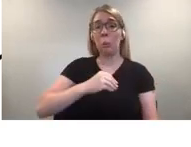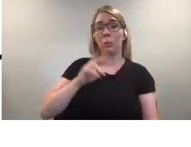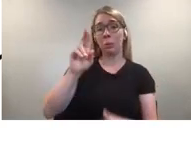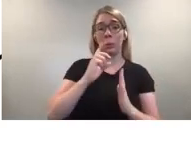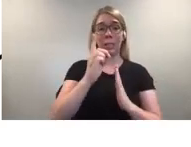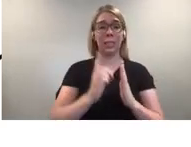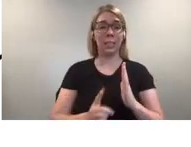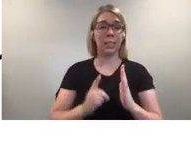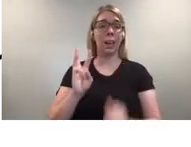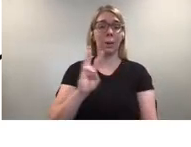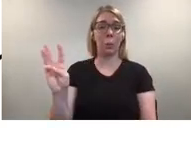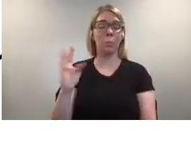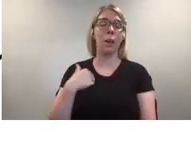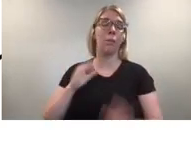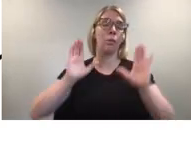for open pedagogy.